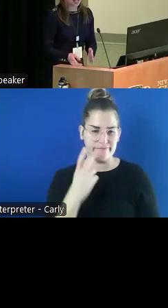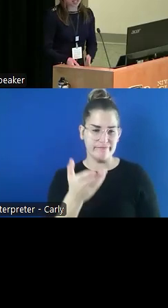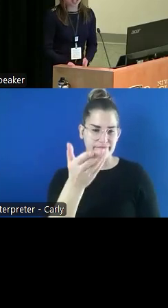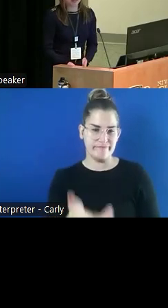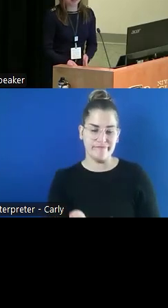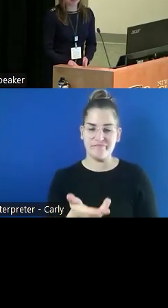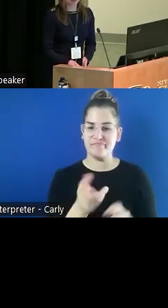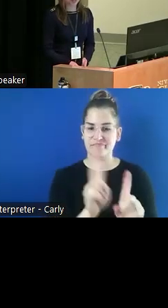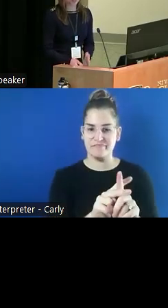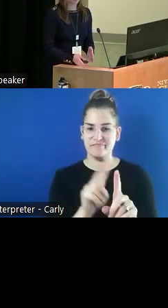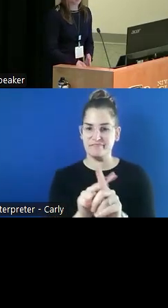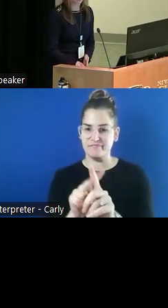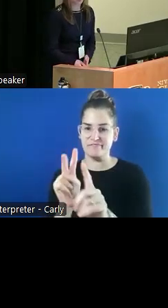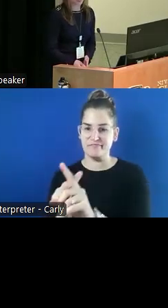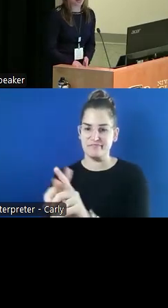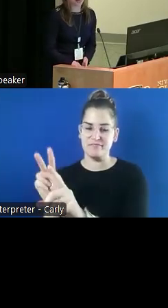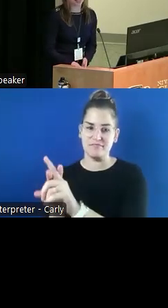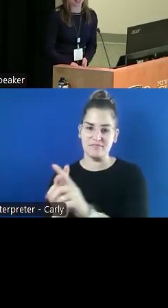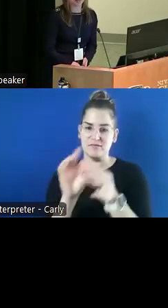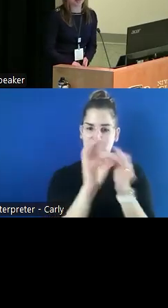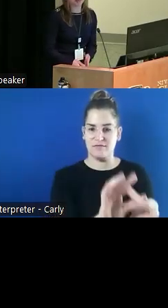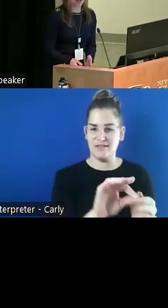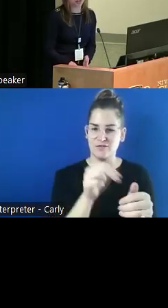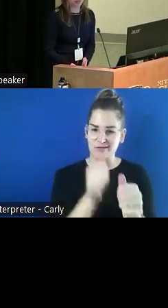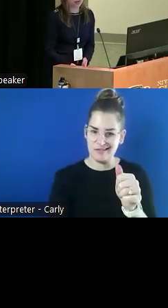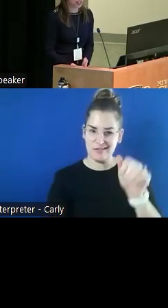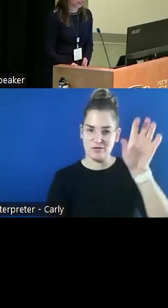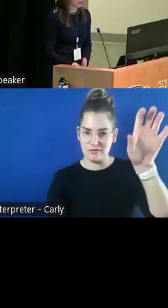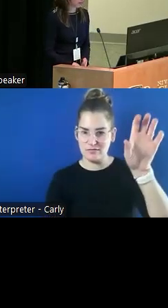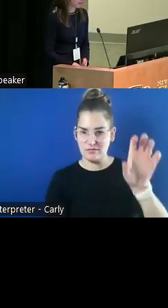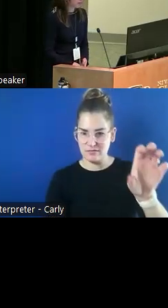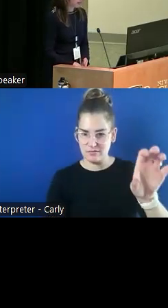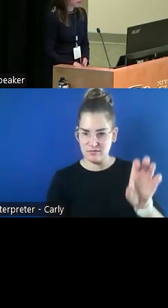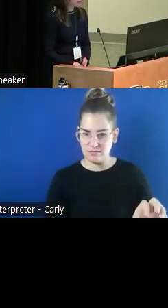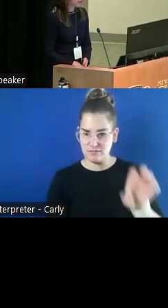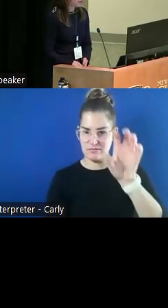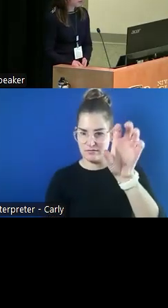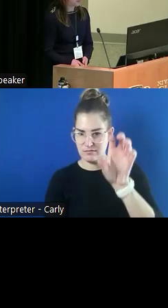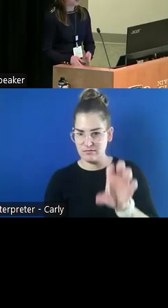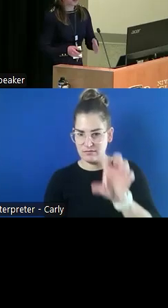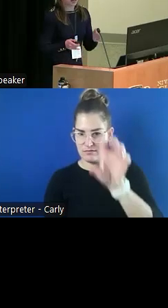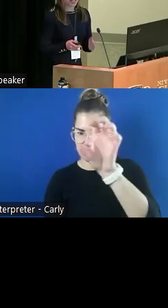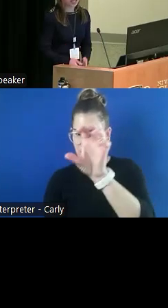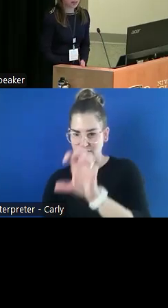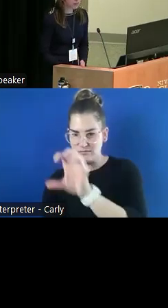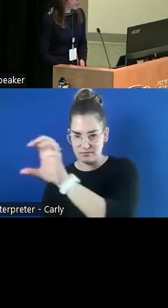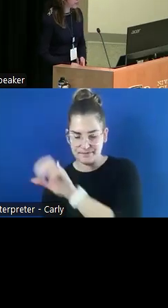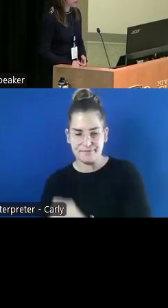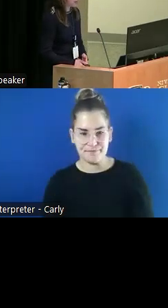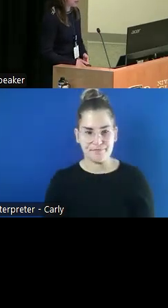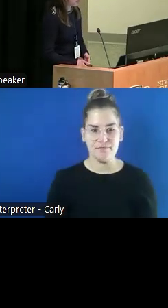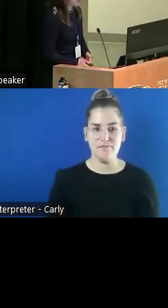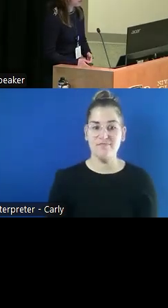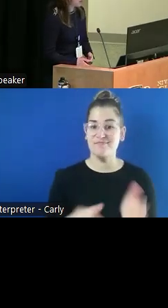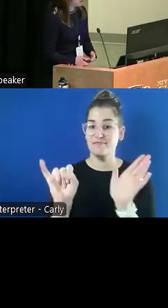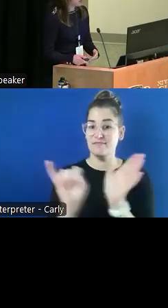dedicated session per component of that model of motivation. We talk about identifying pleasures in